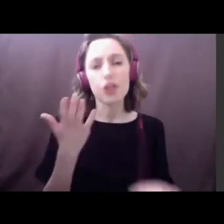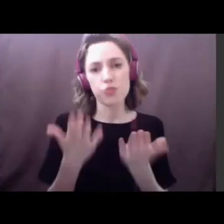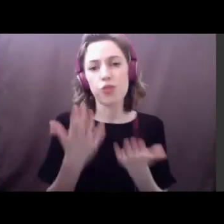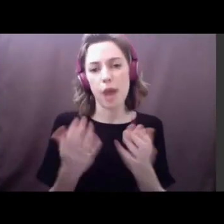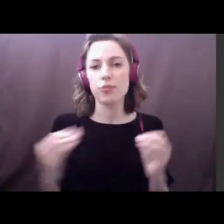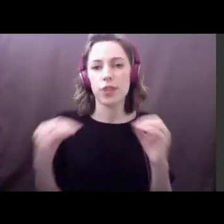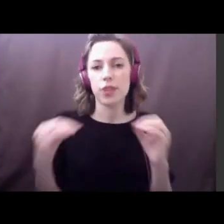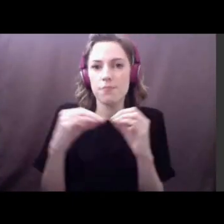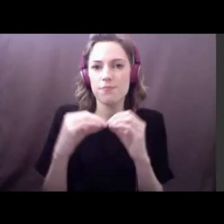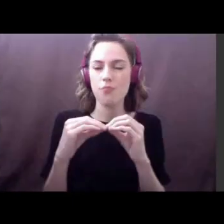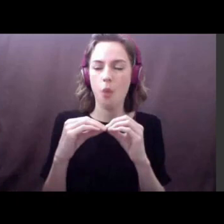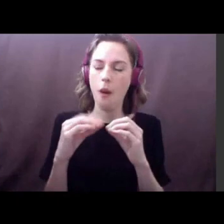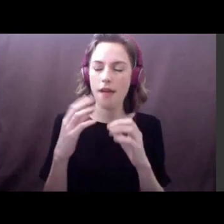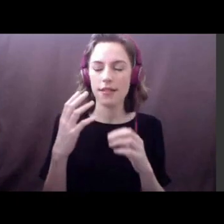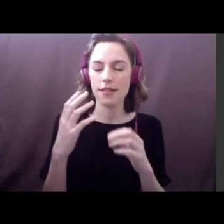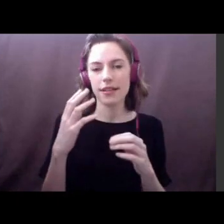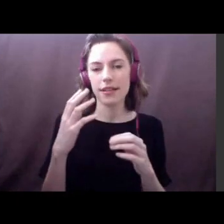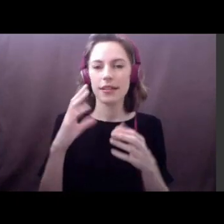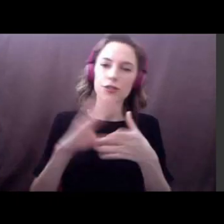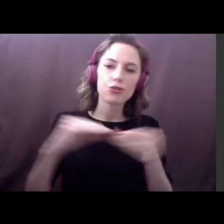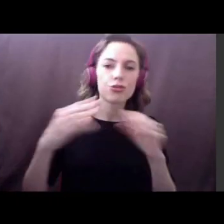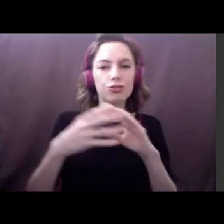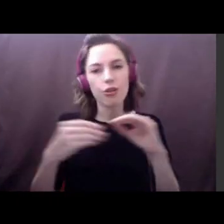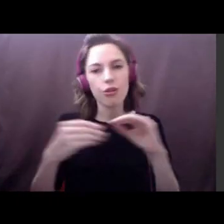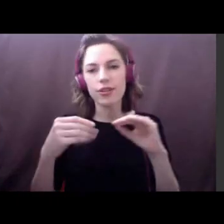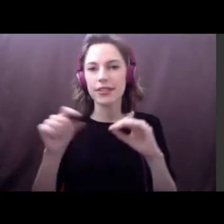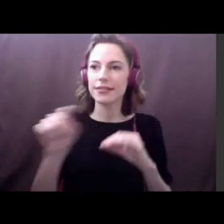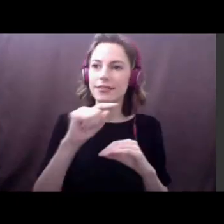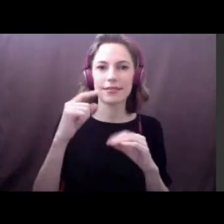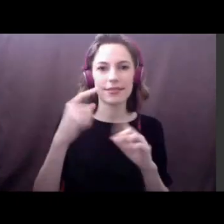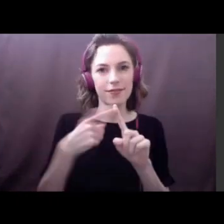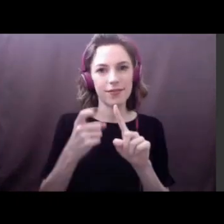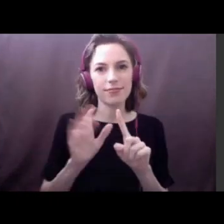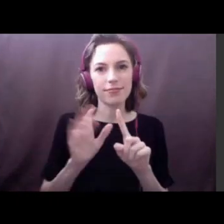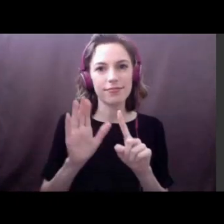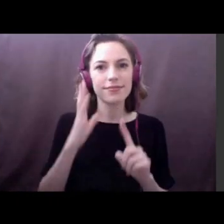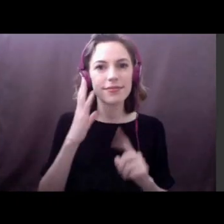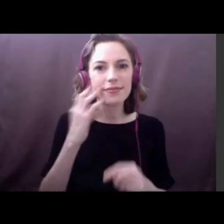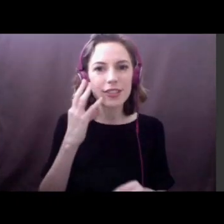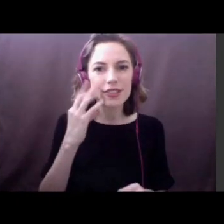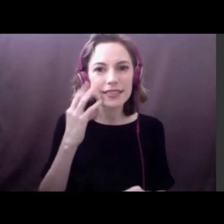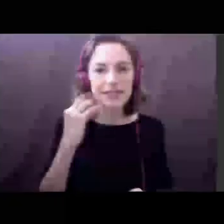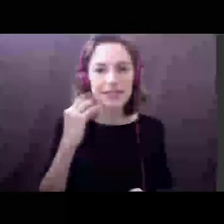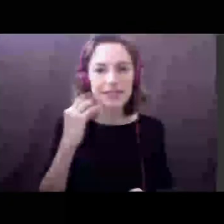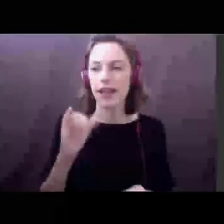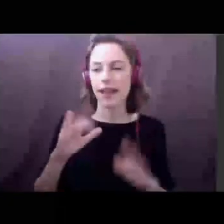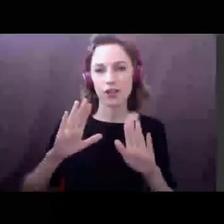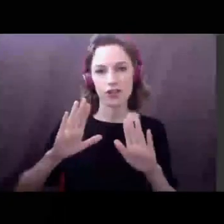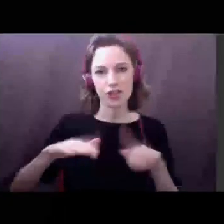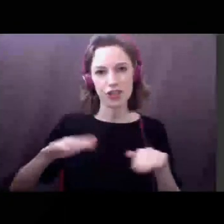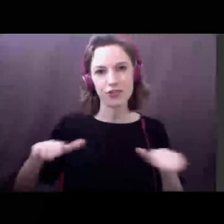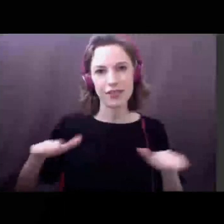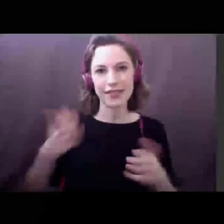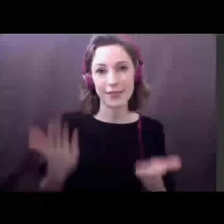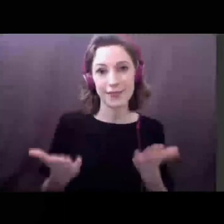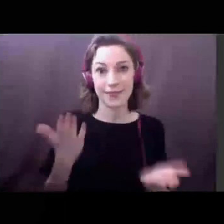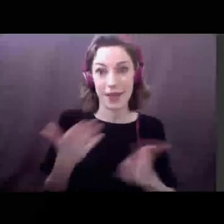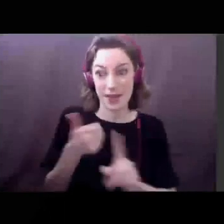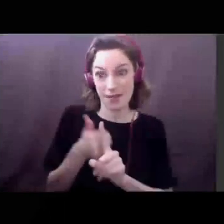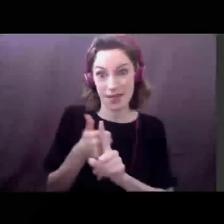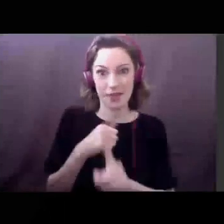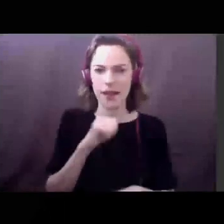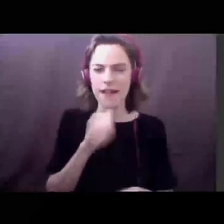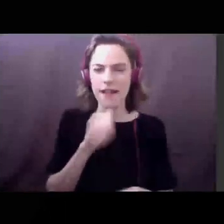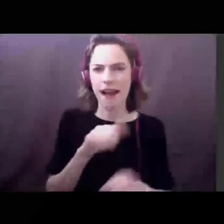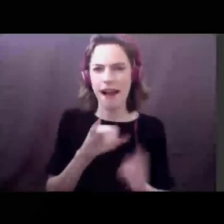aren't identified as having difficulties in, for example, seeing and hearing until they get to school. So it